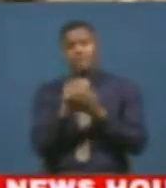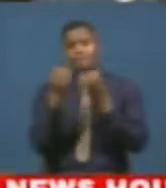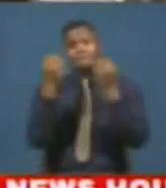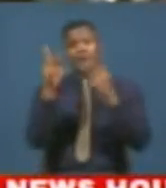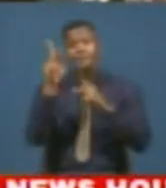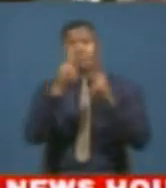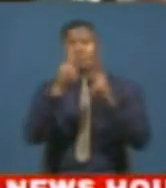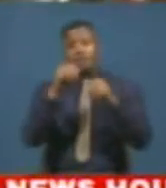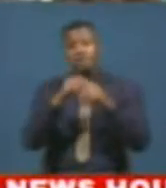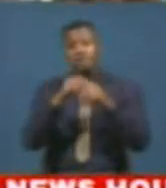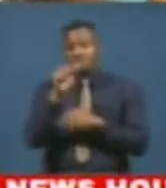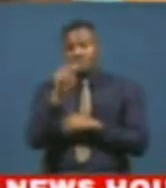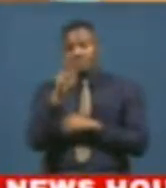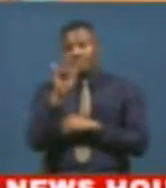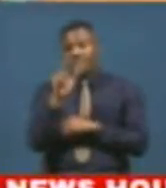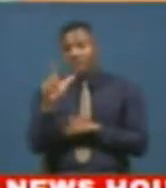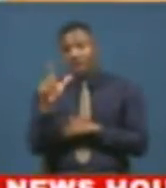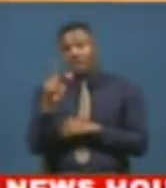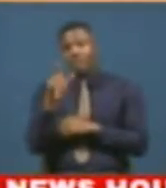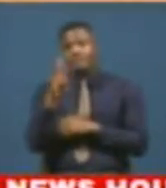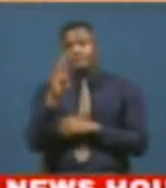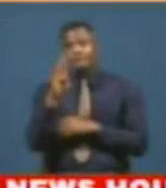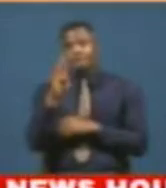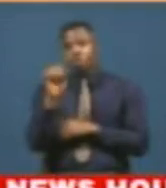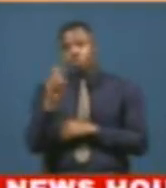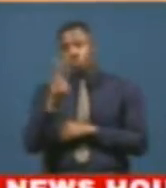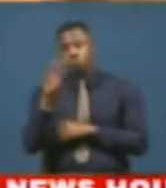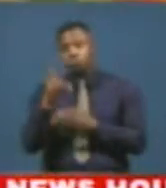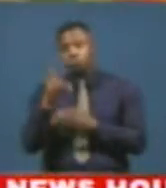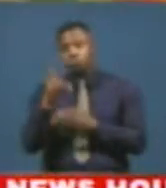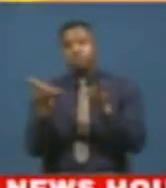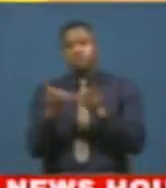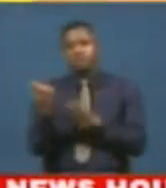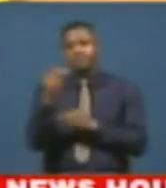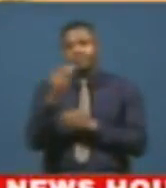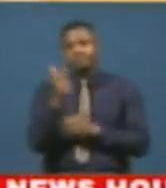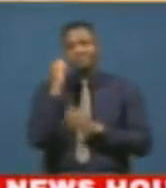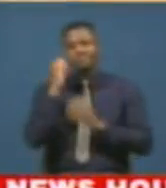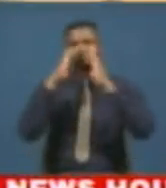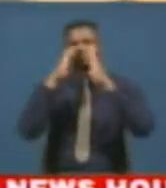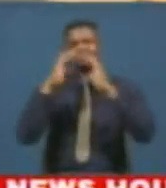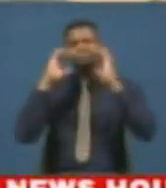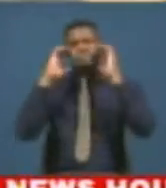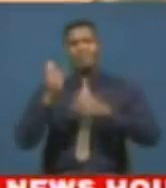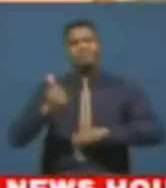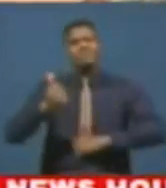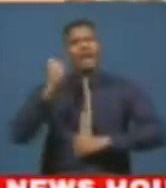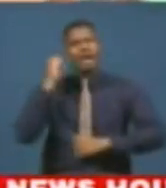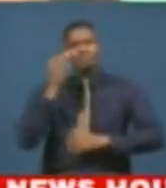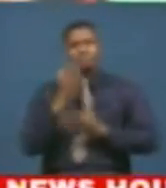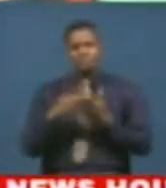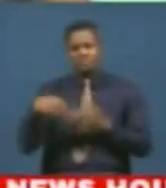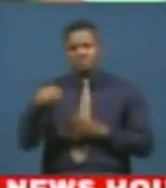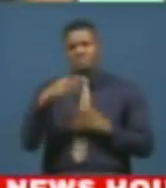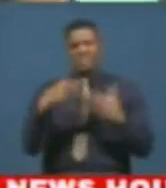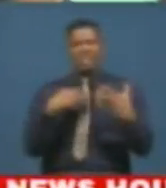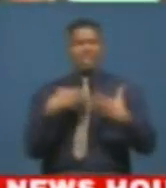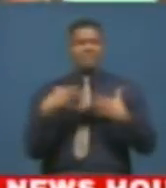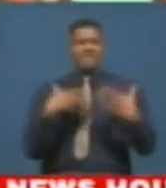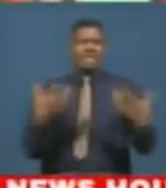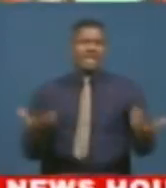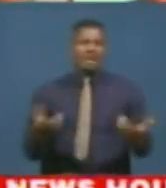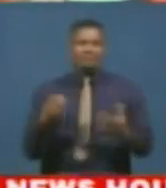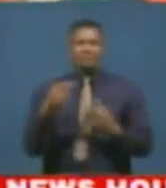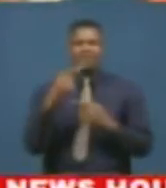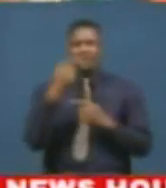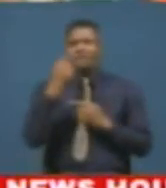in Zebila, capital of the Boku West District, do not wear face masks. Some residents complained that their